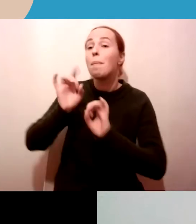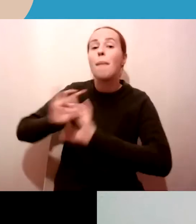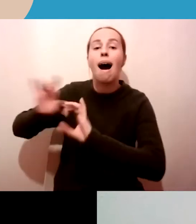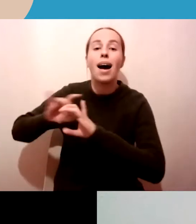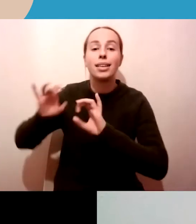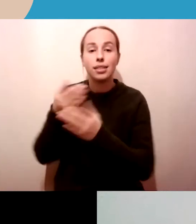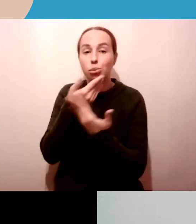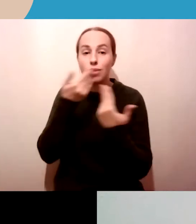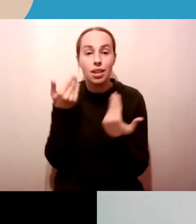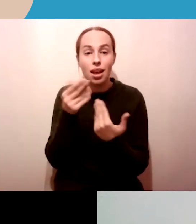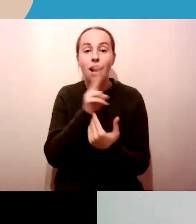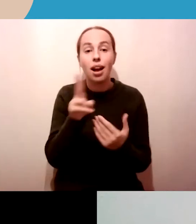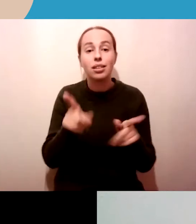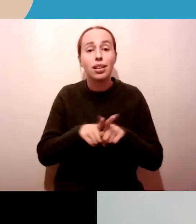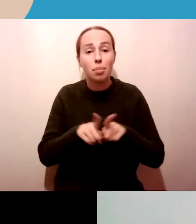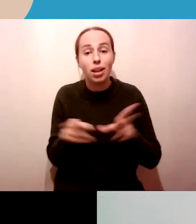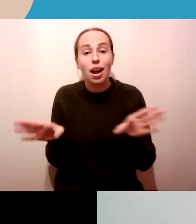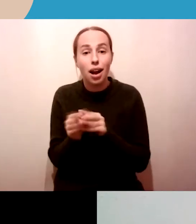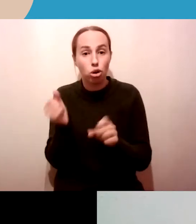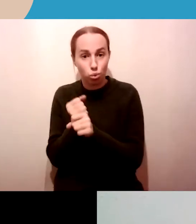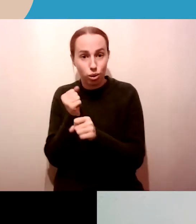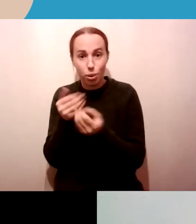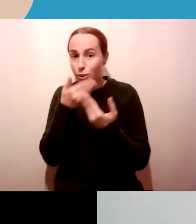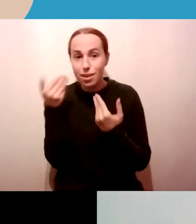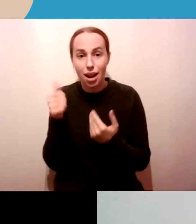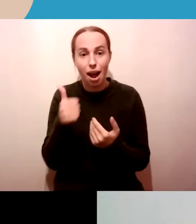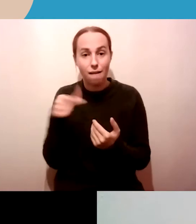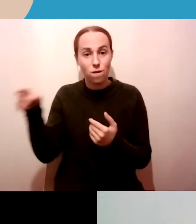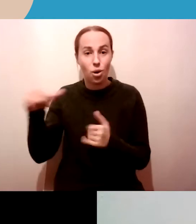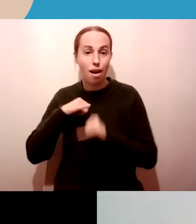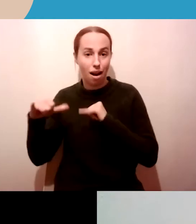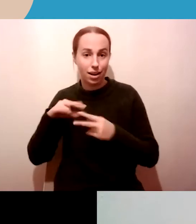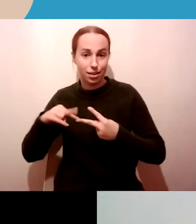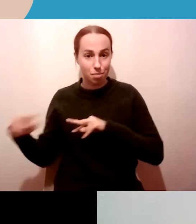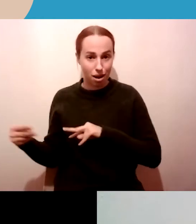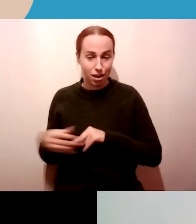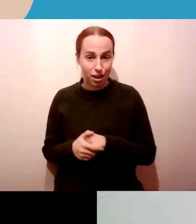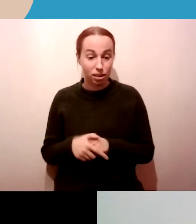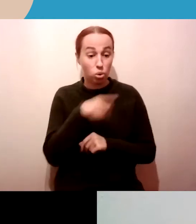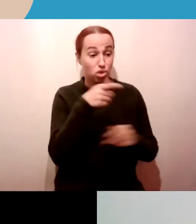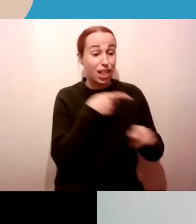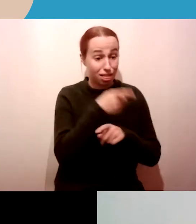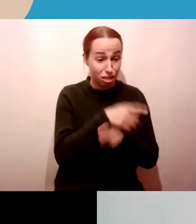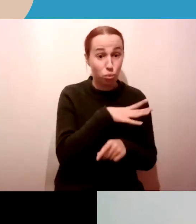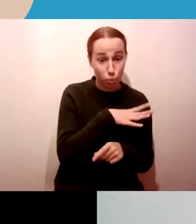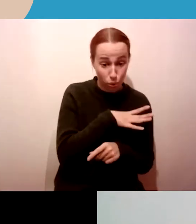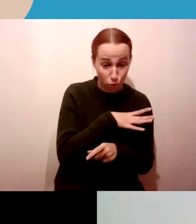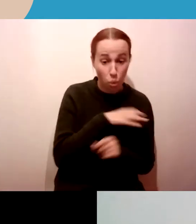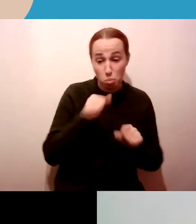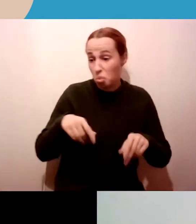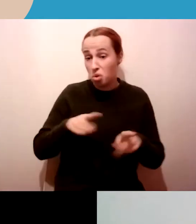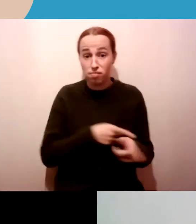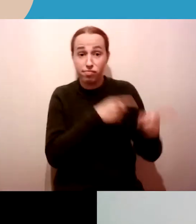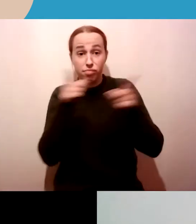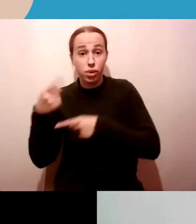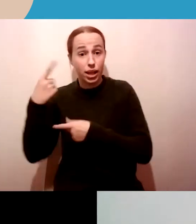nobody in this particular case has explained to this child what is going on so that he or she could